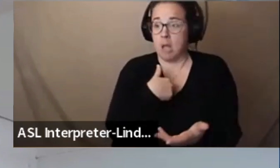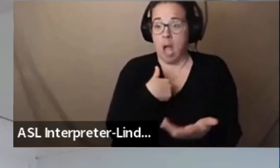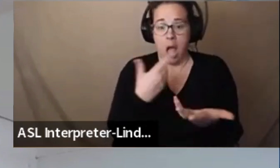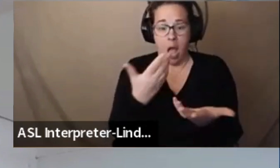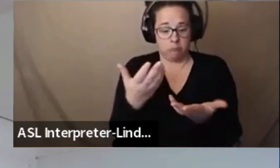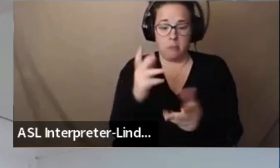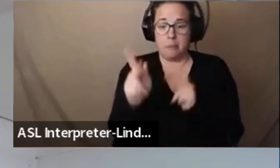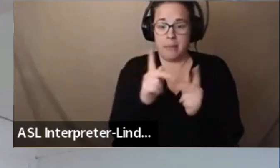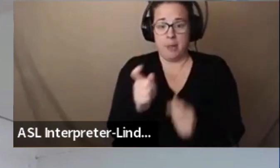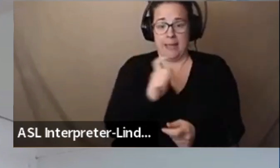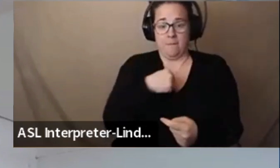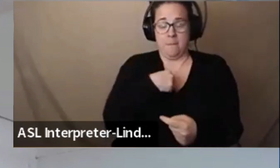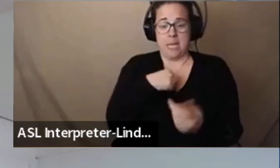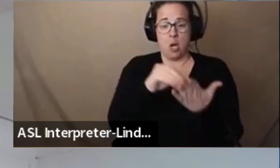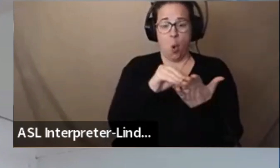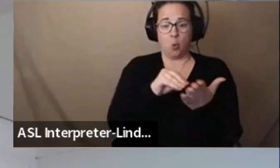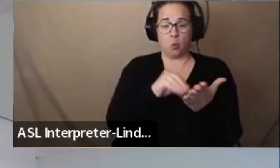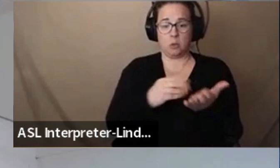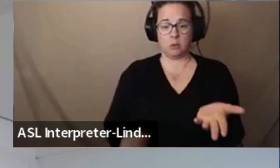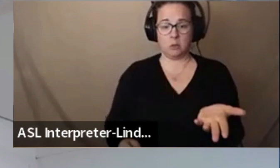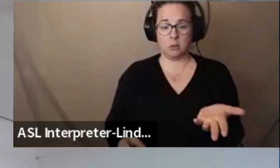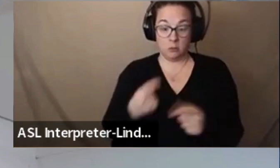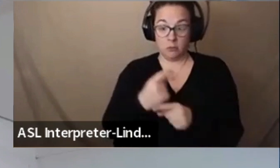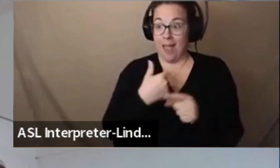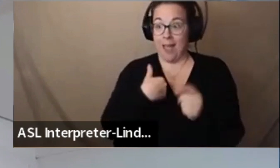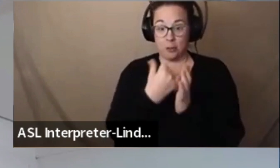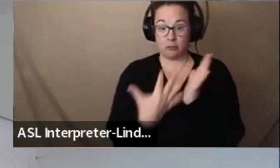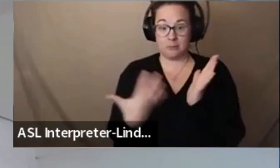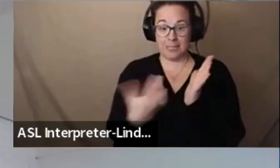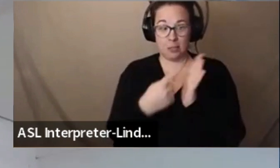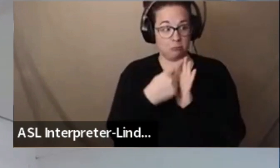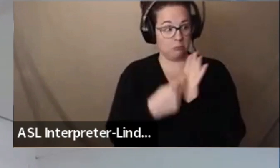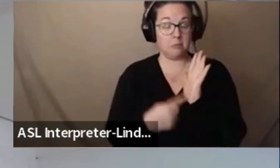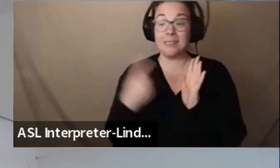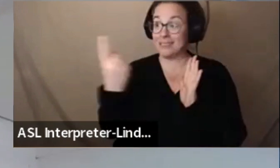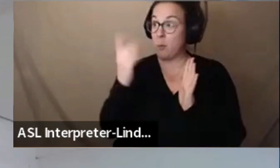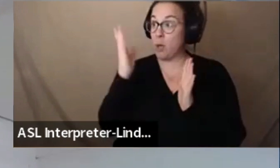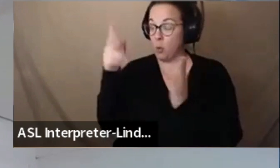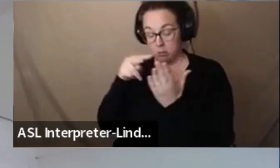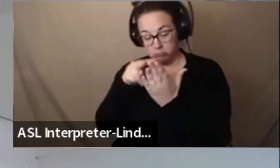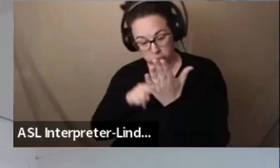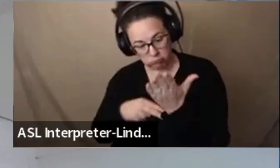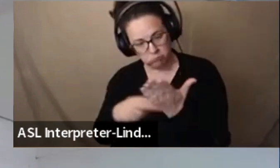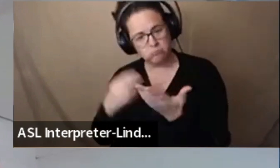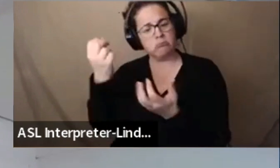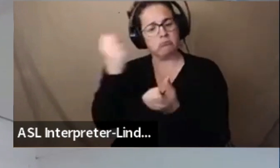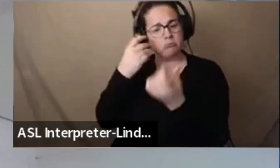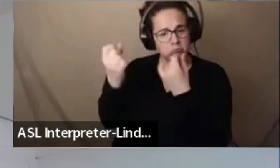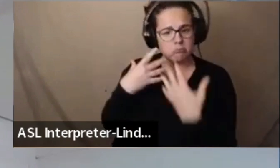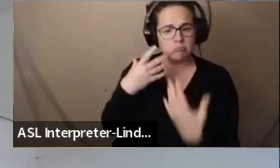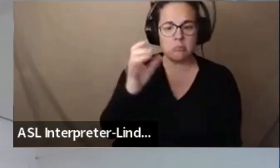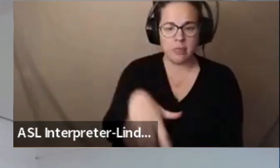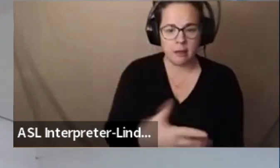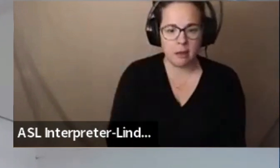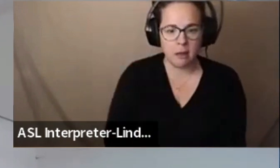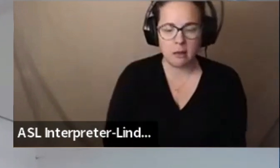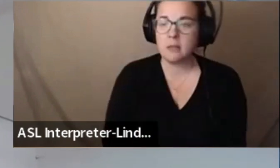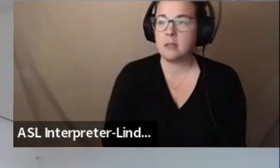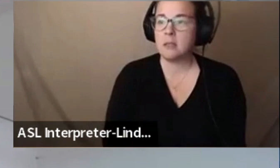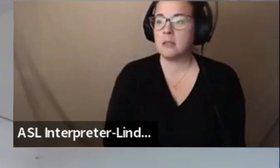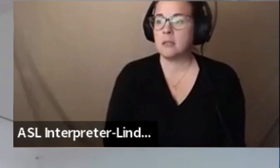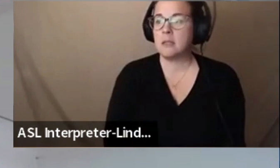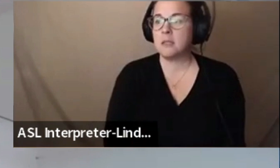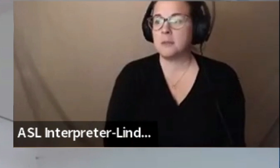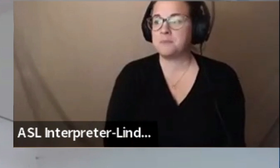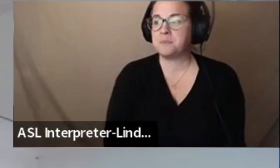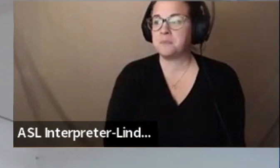sent the script off while I'm sitting here, and I'm going to get notes on it. So again, there's this interesting thing of squeezing